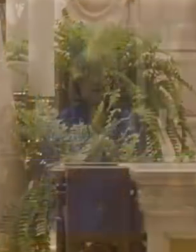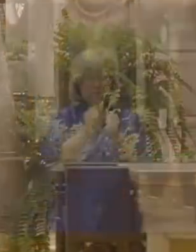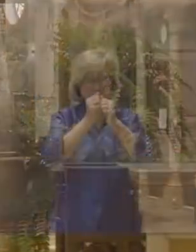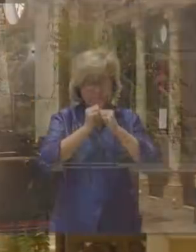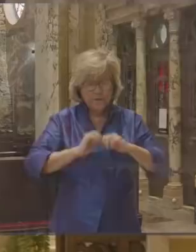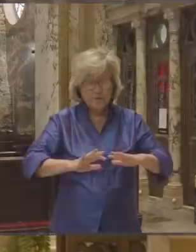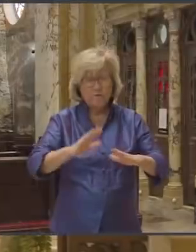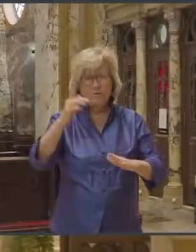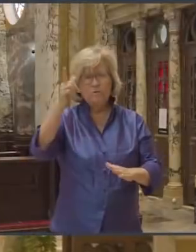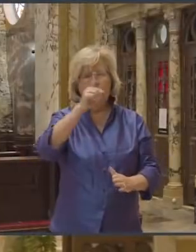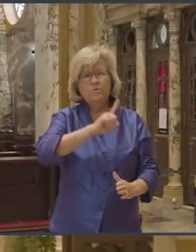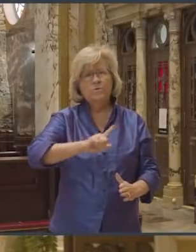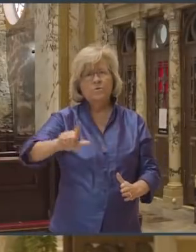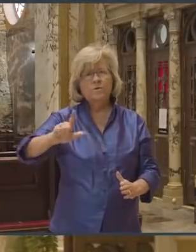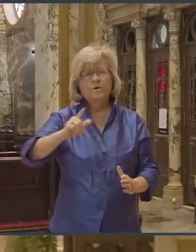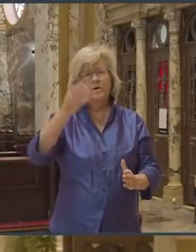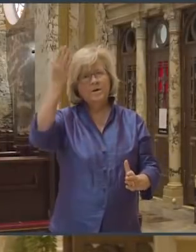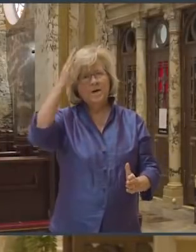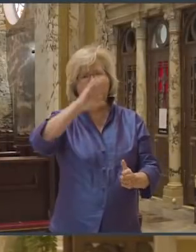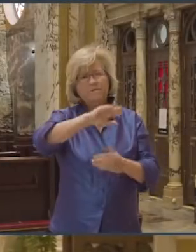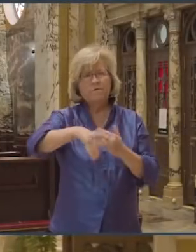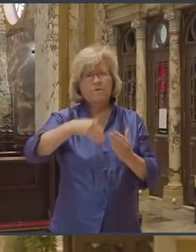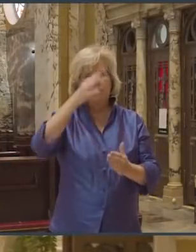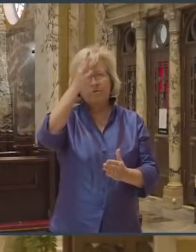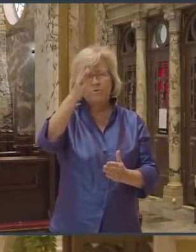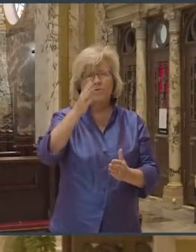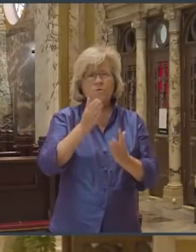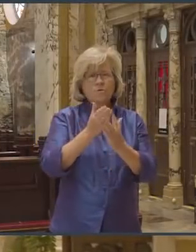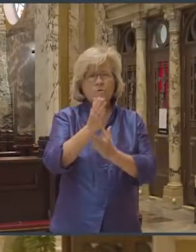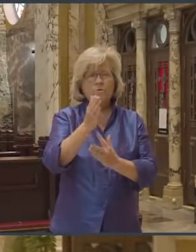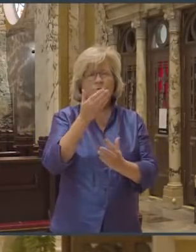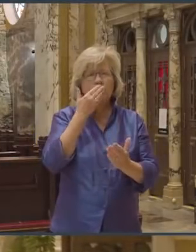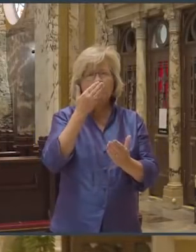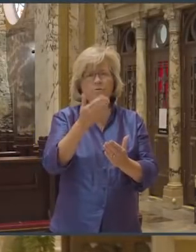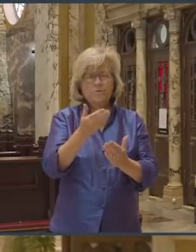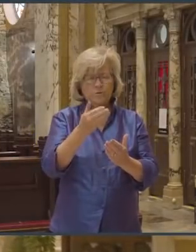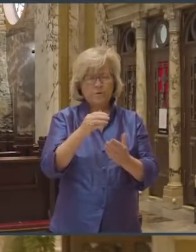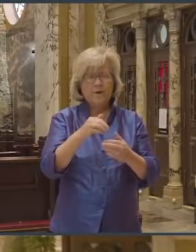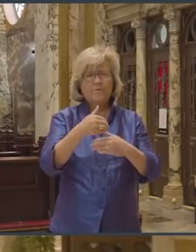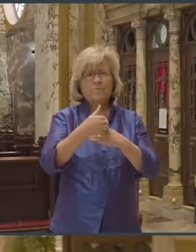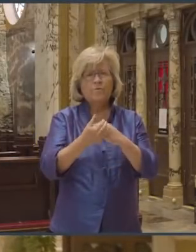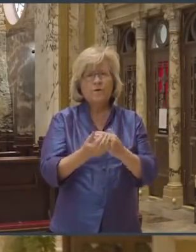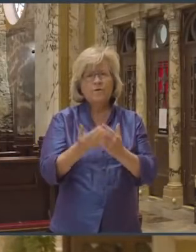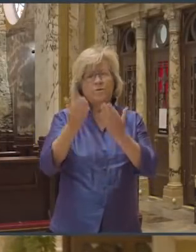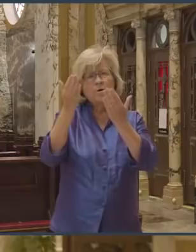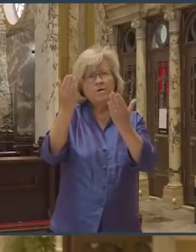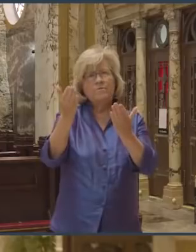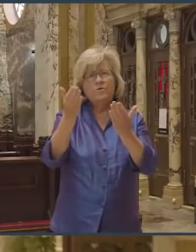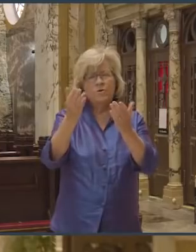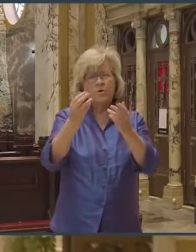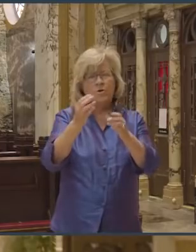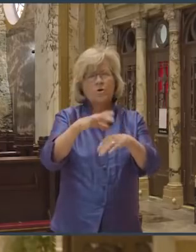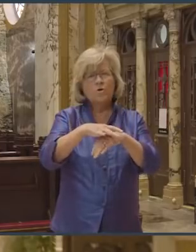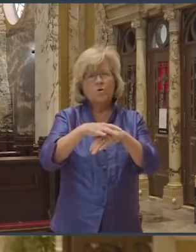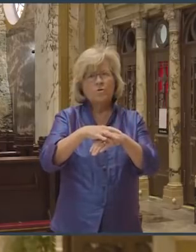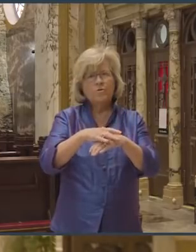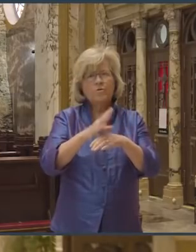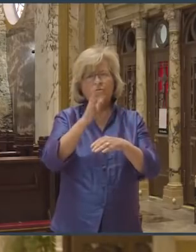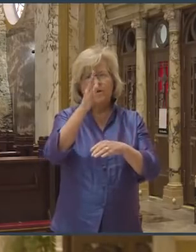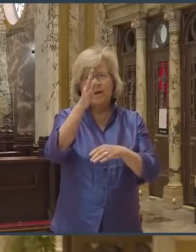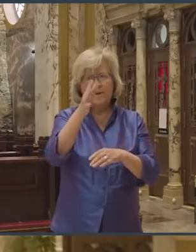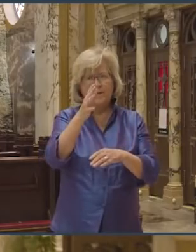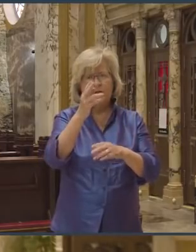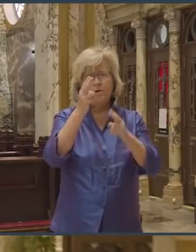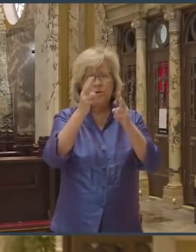Blessed are you, Lord, God of all creation, for through your goodness we have this bread to offer, which earth has given and human hands have made. It